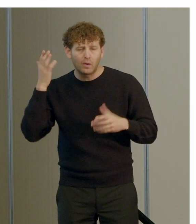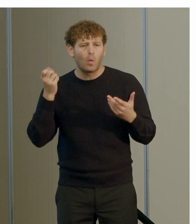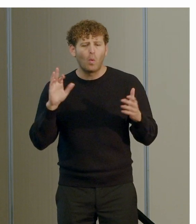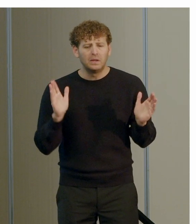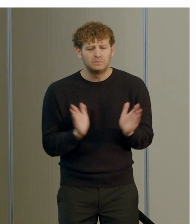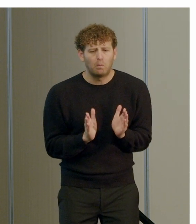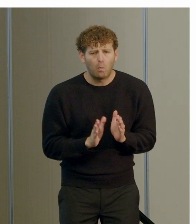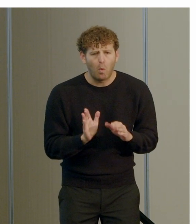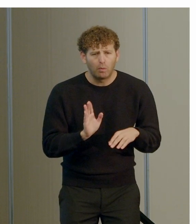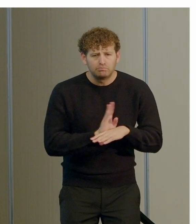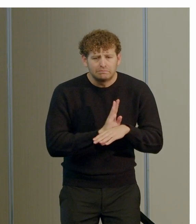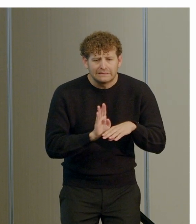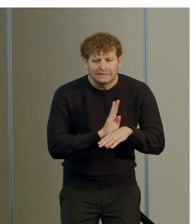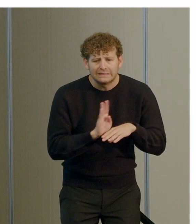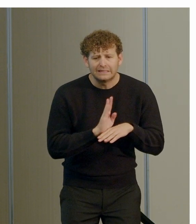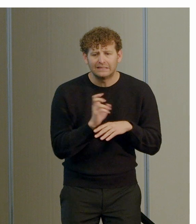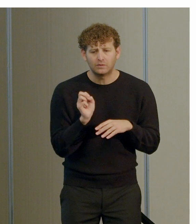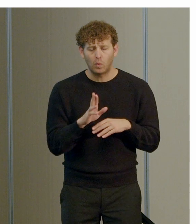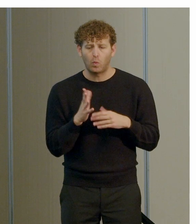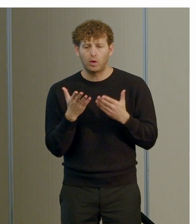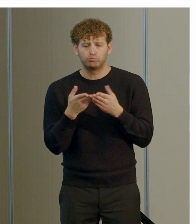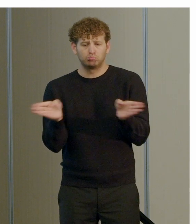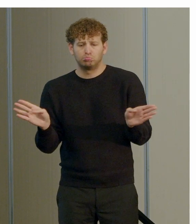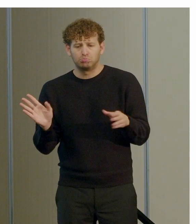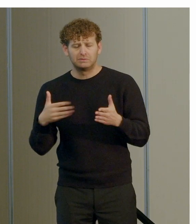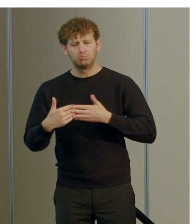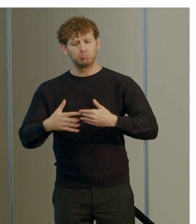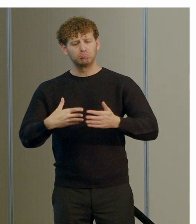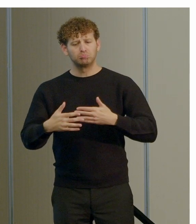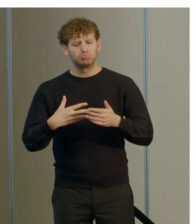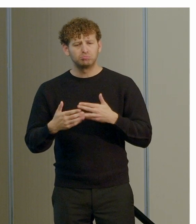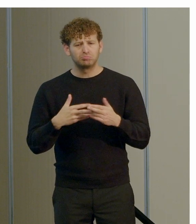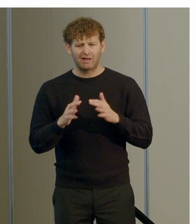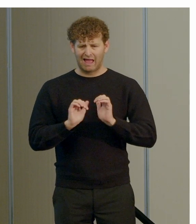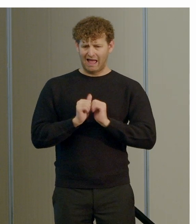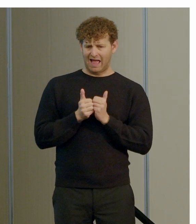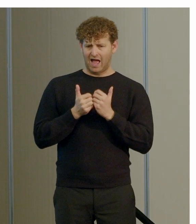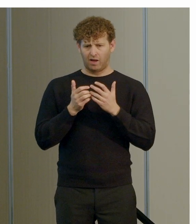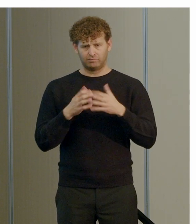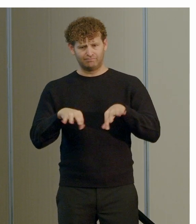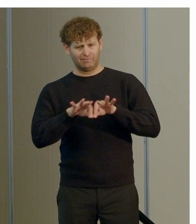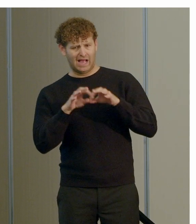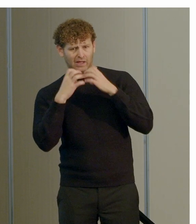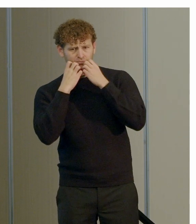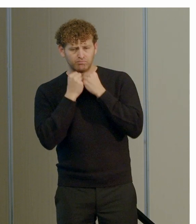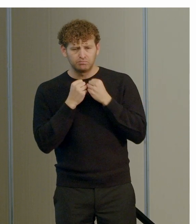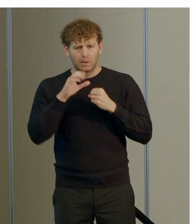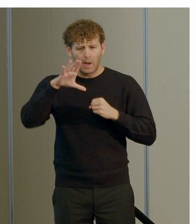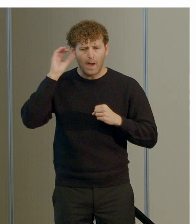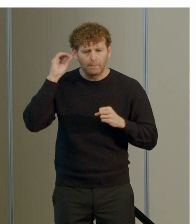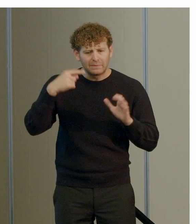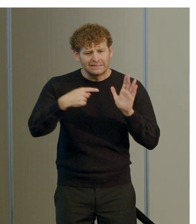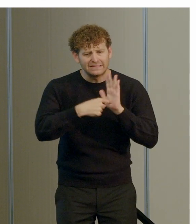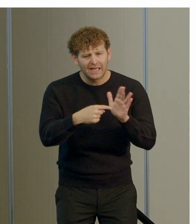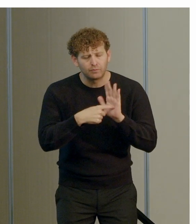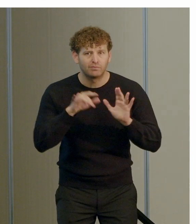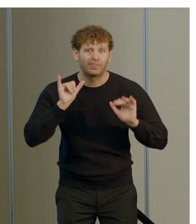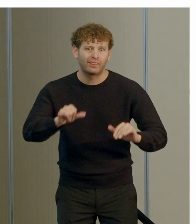this within your company and demonstrate that? So that was really cool information.